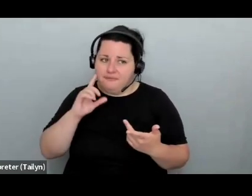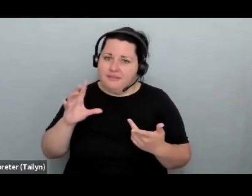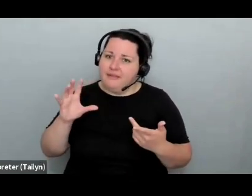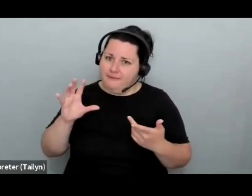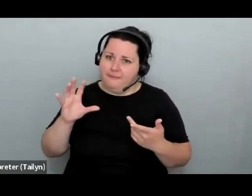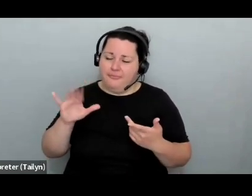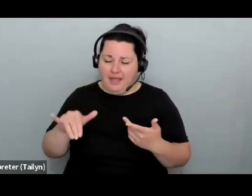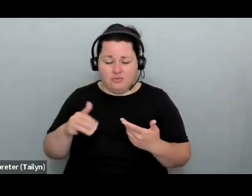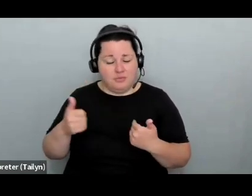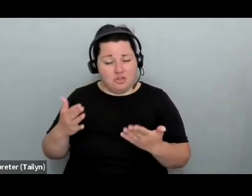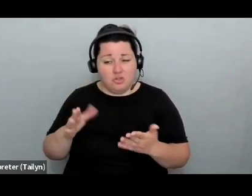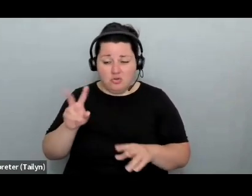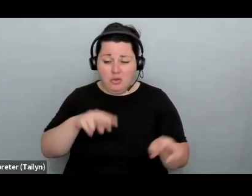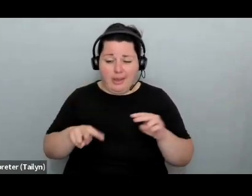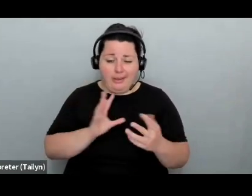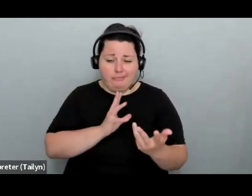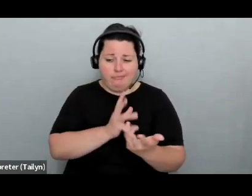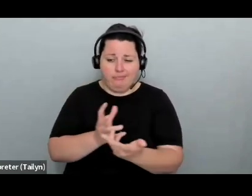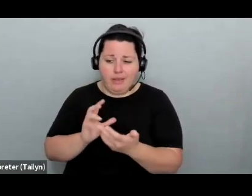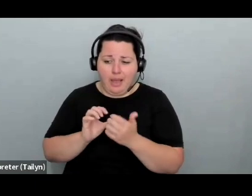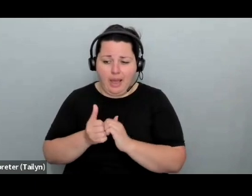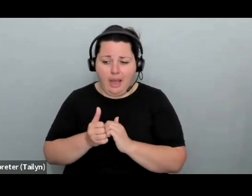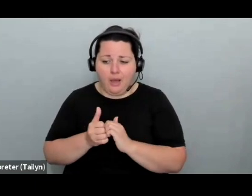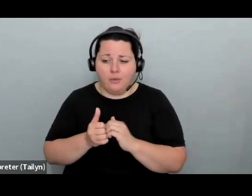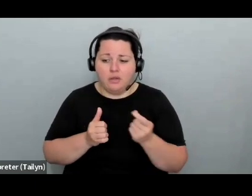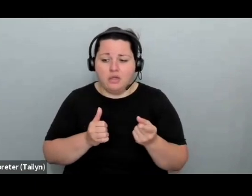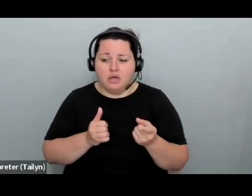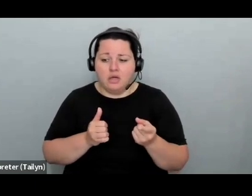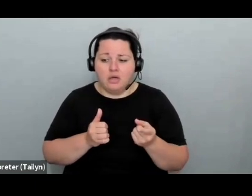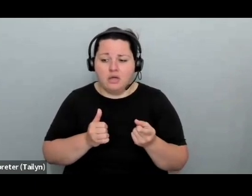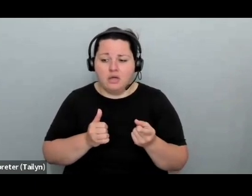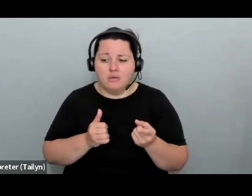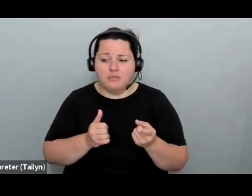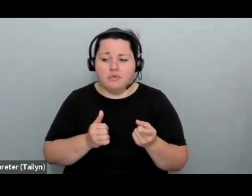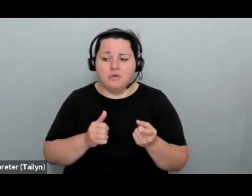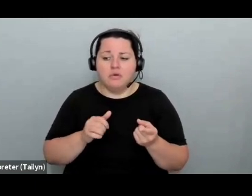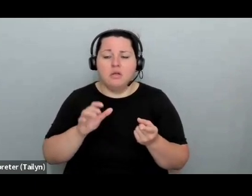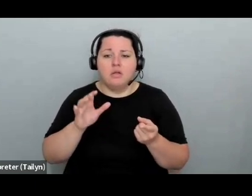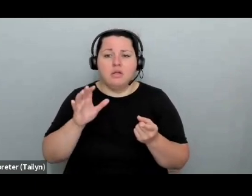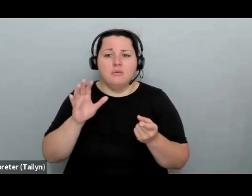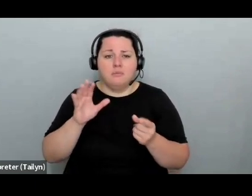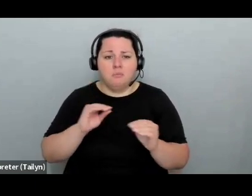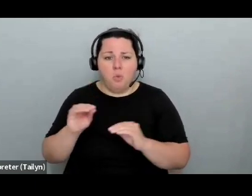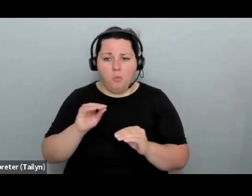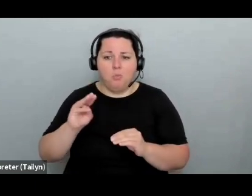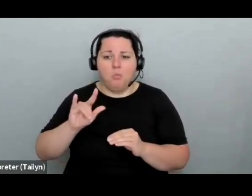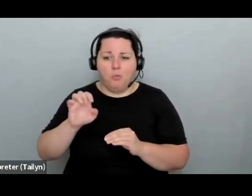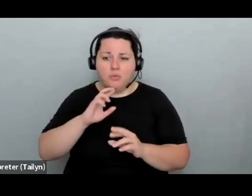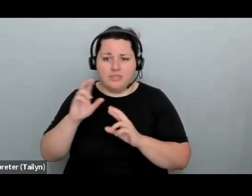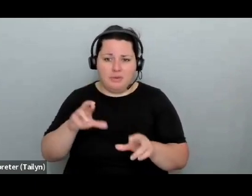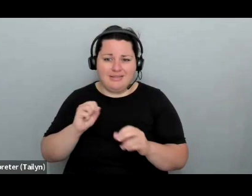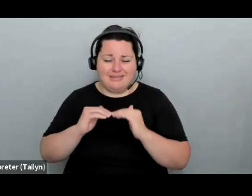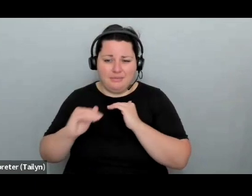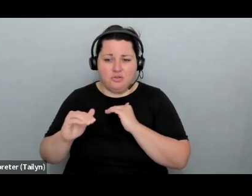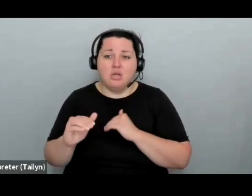at customization and how to be able to keep people safe. Mobile response and stabilization believes that most